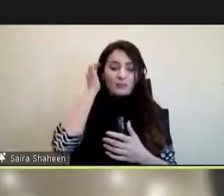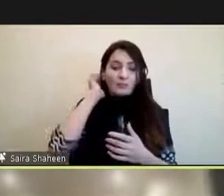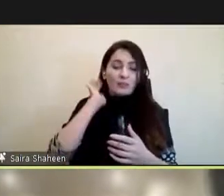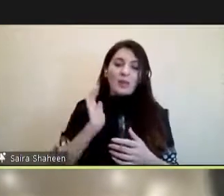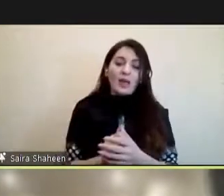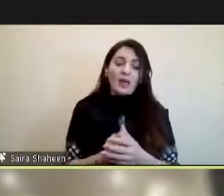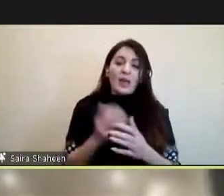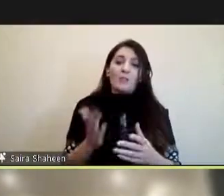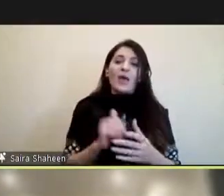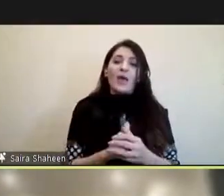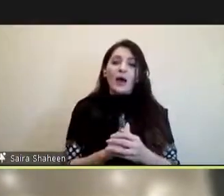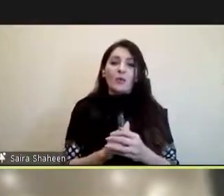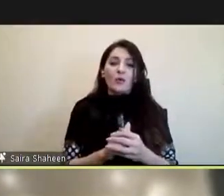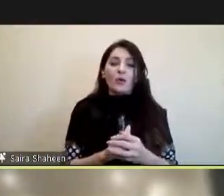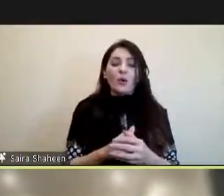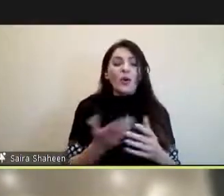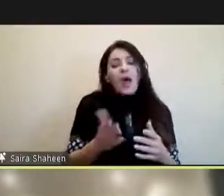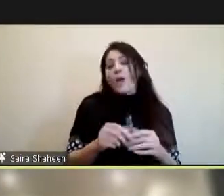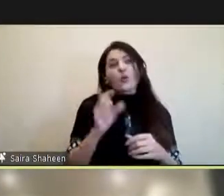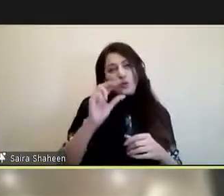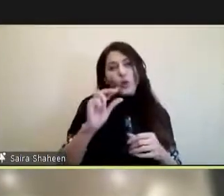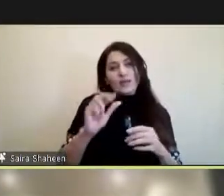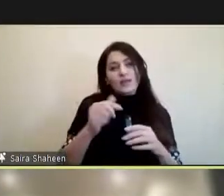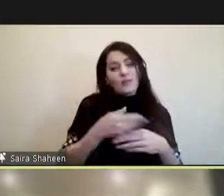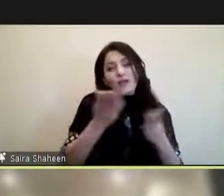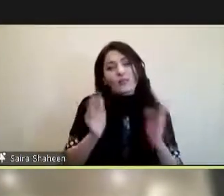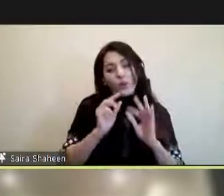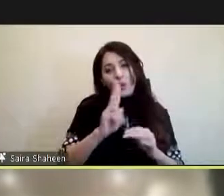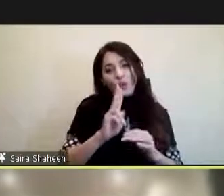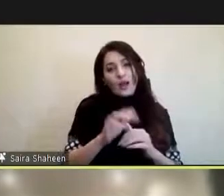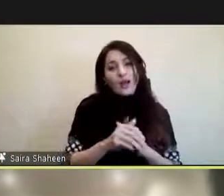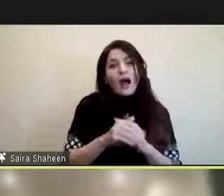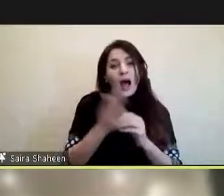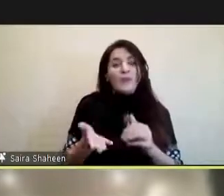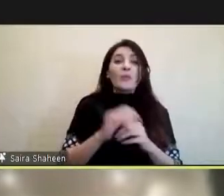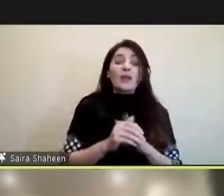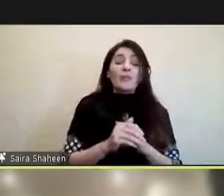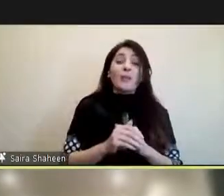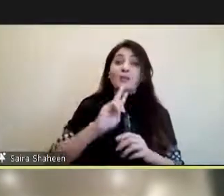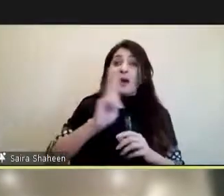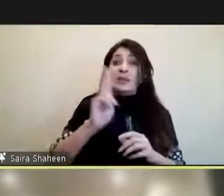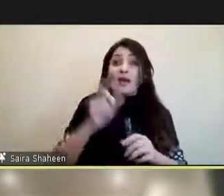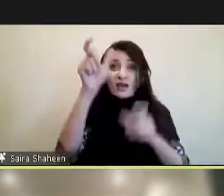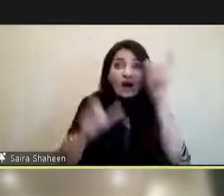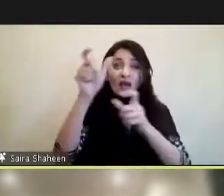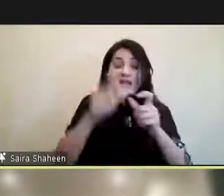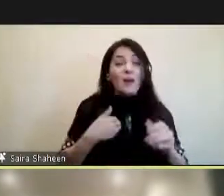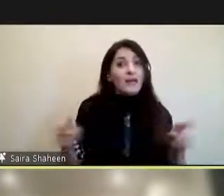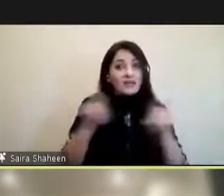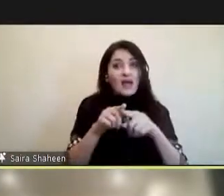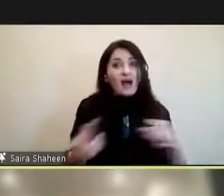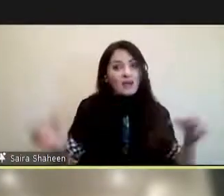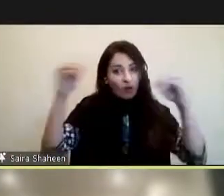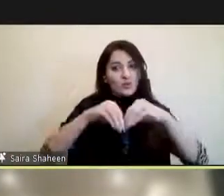to keep my intro short as we have an engaging session ahead with a group of eminent speakers from the region who will share their experiences